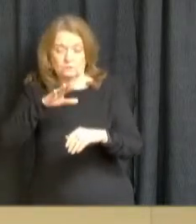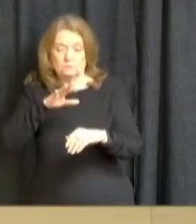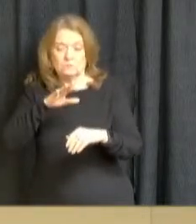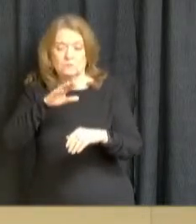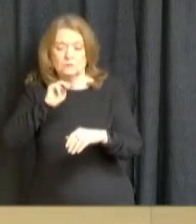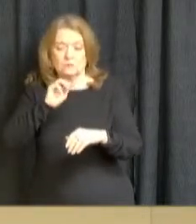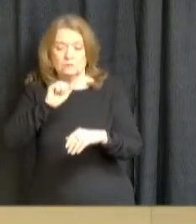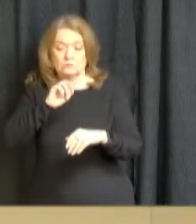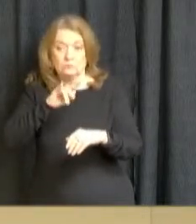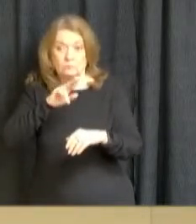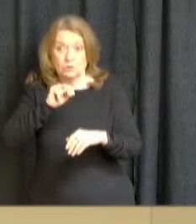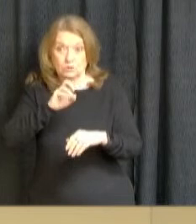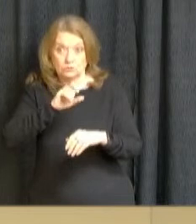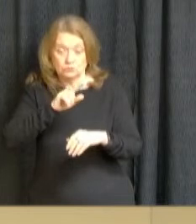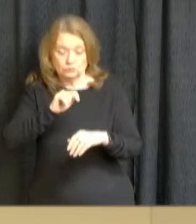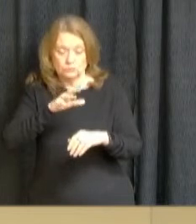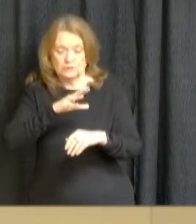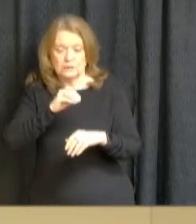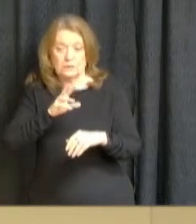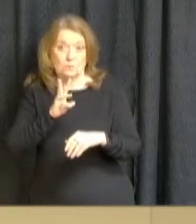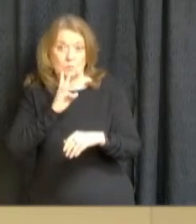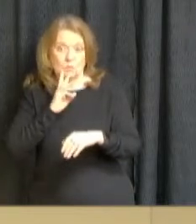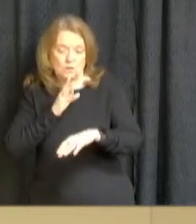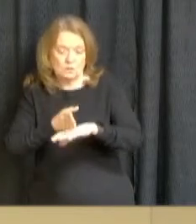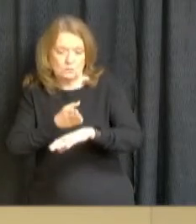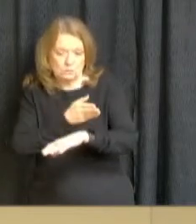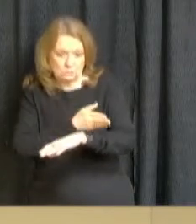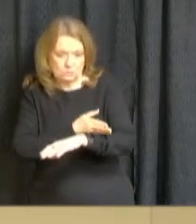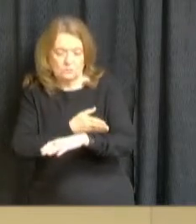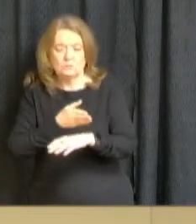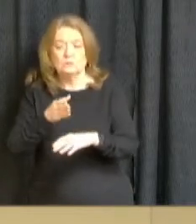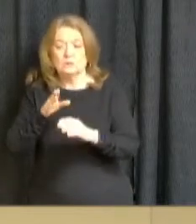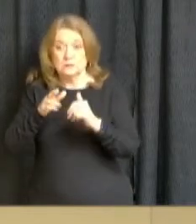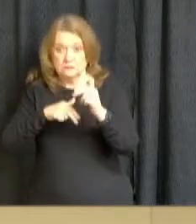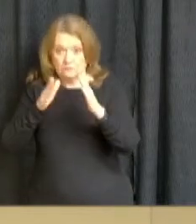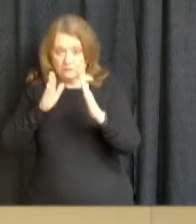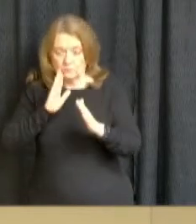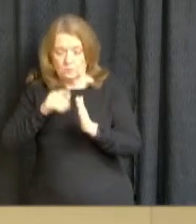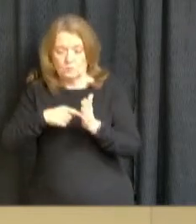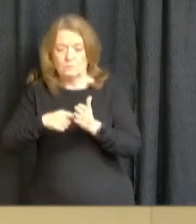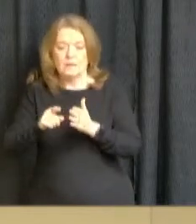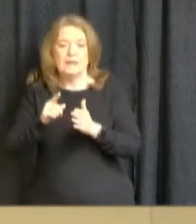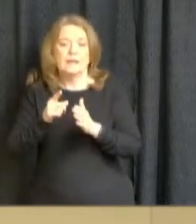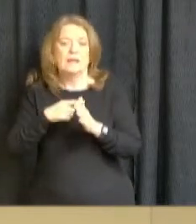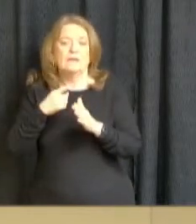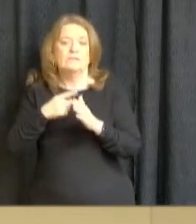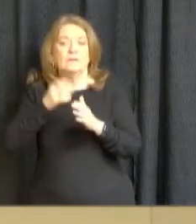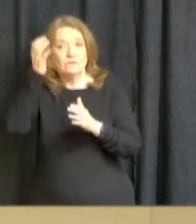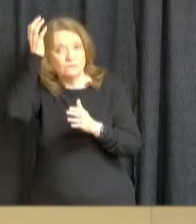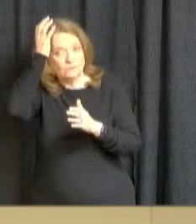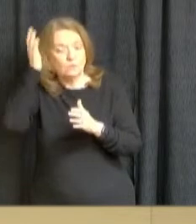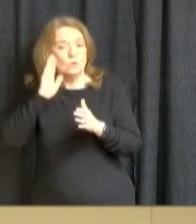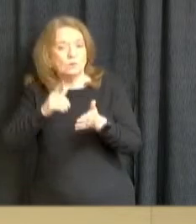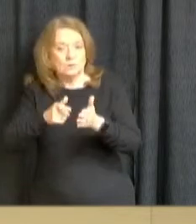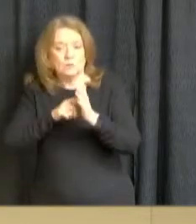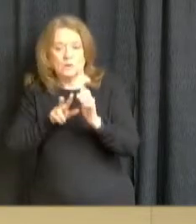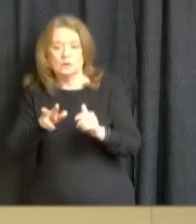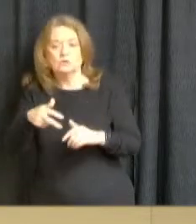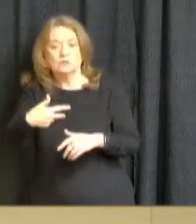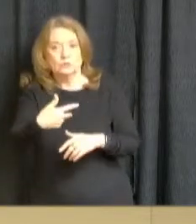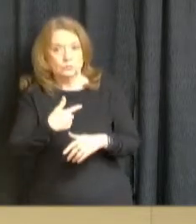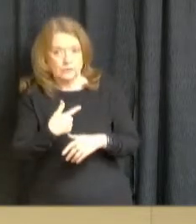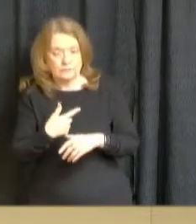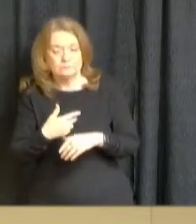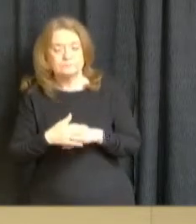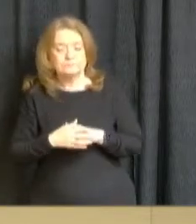Water upgrades would also have to take place at the expense of the developer, and that the fire department will require turnaround like previous